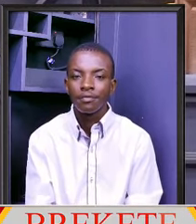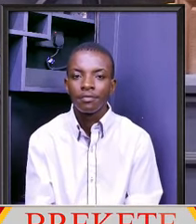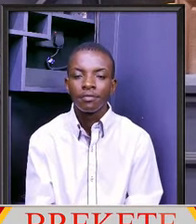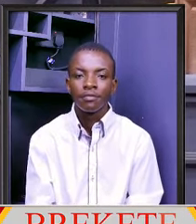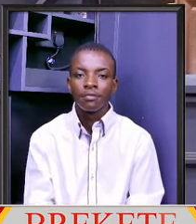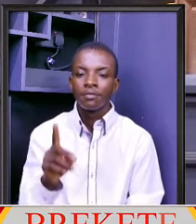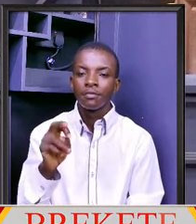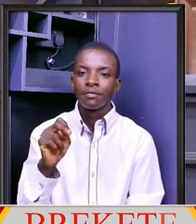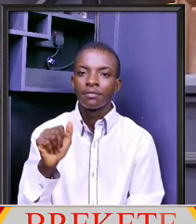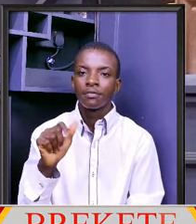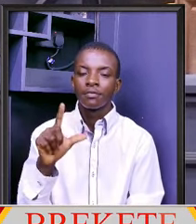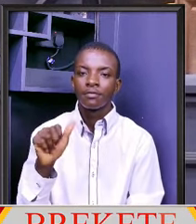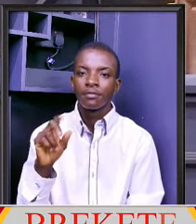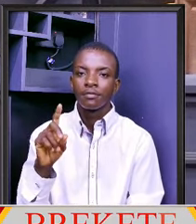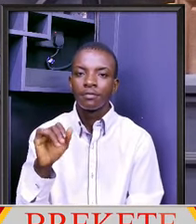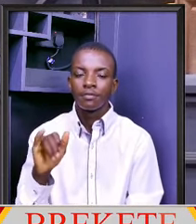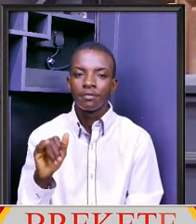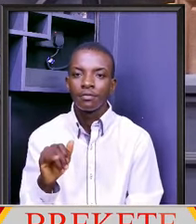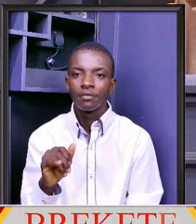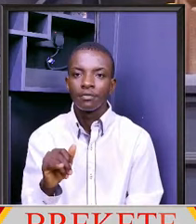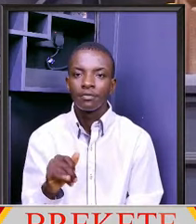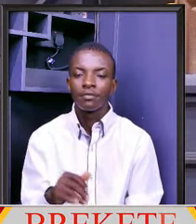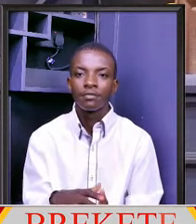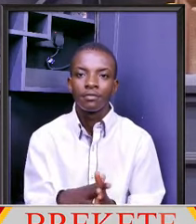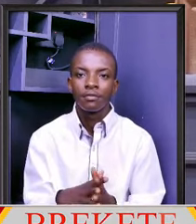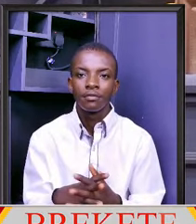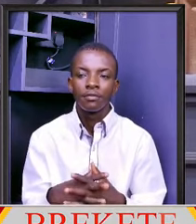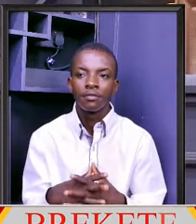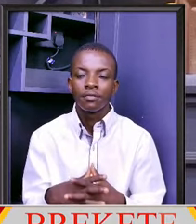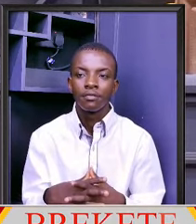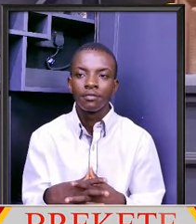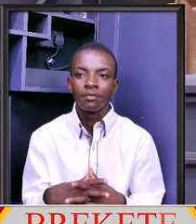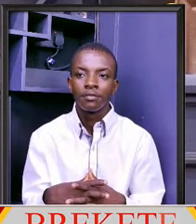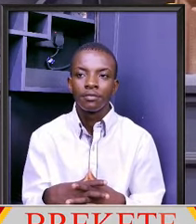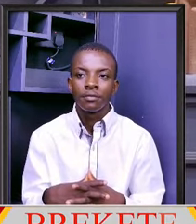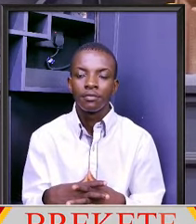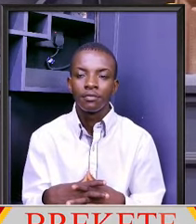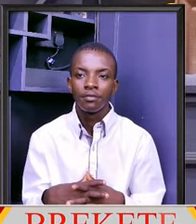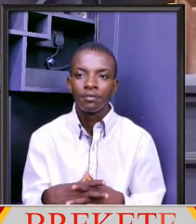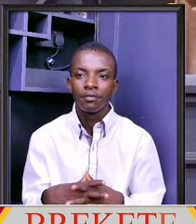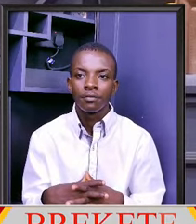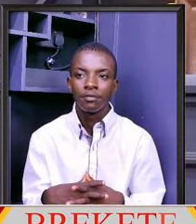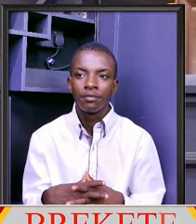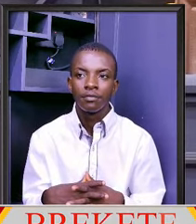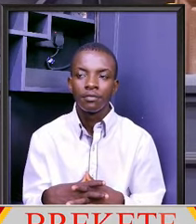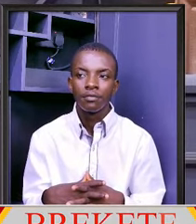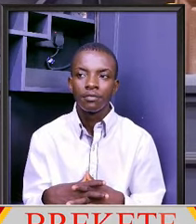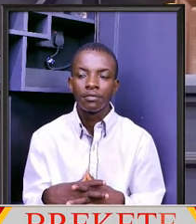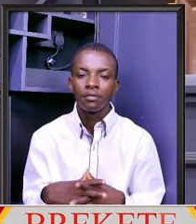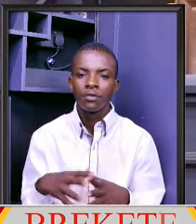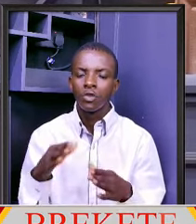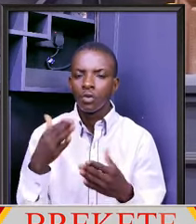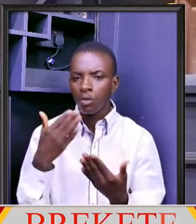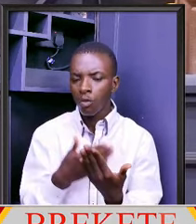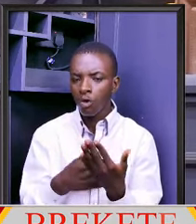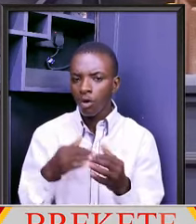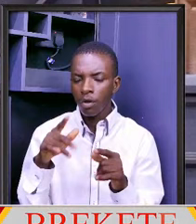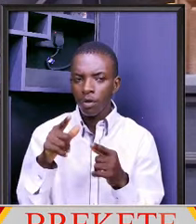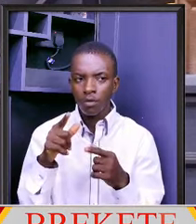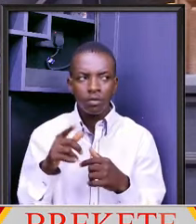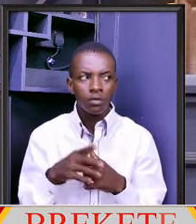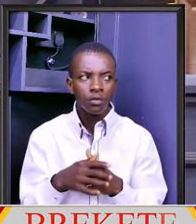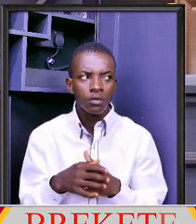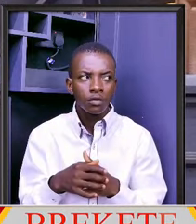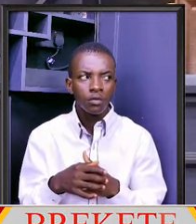Hello, the Garbachena, Supreme Council for Islamic Affairs. Yeah, good morning, sir. Good morning, how are you? I